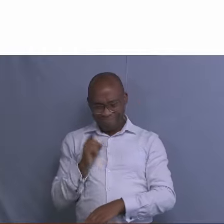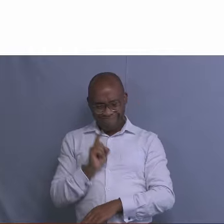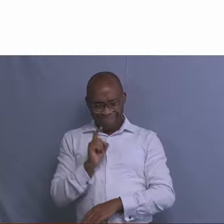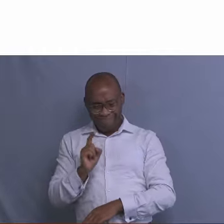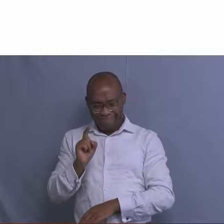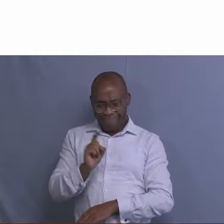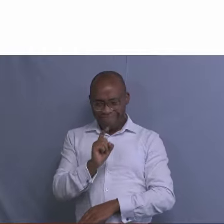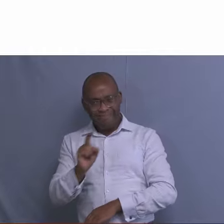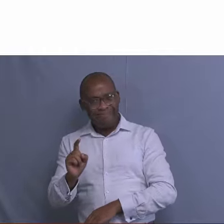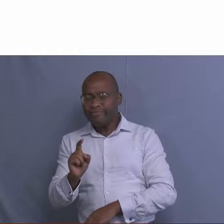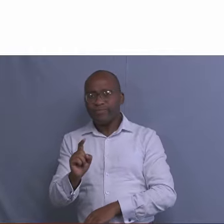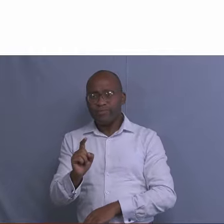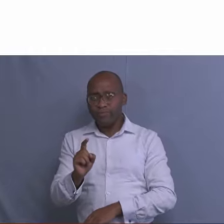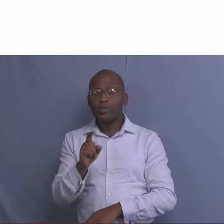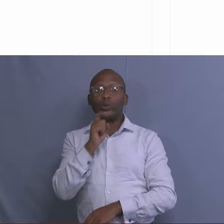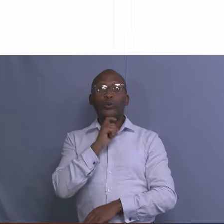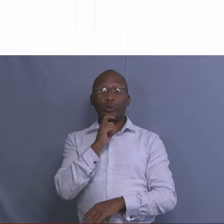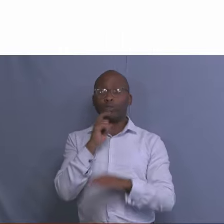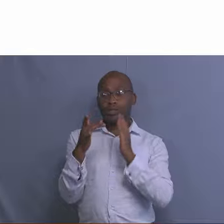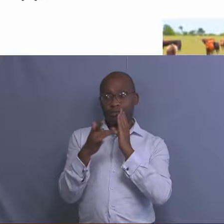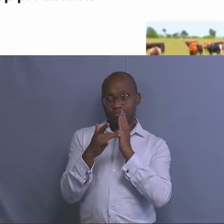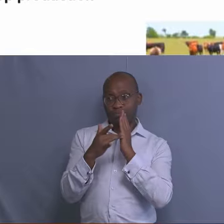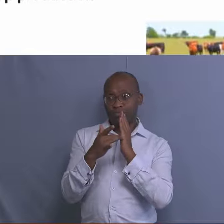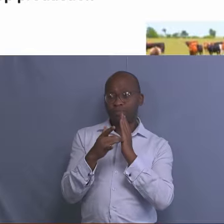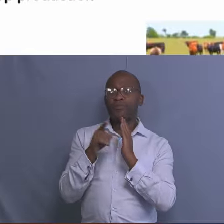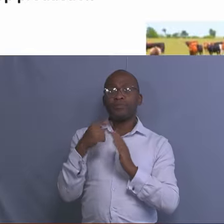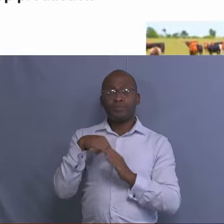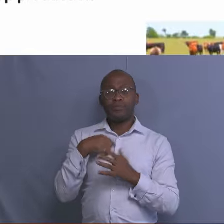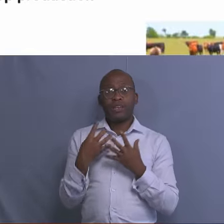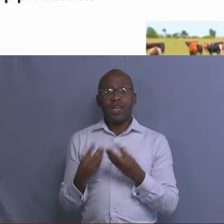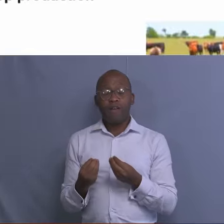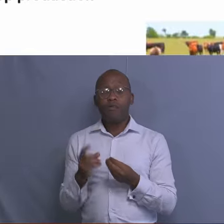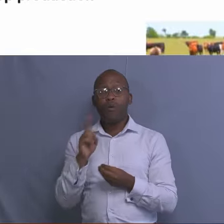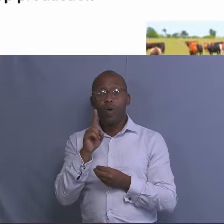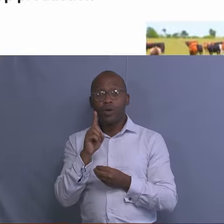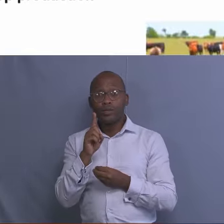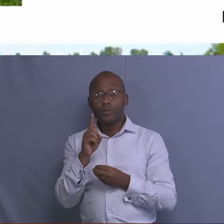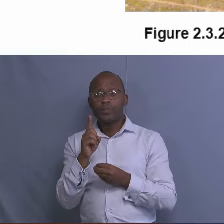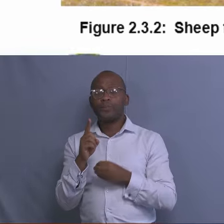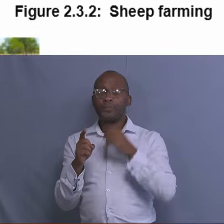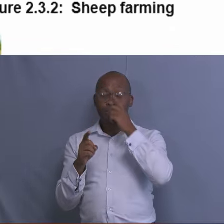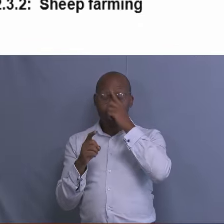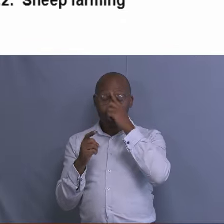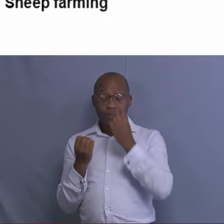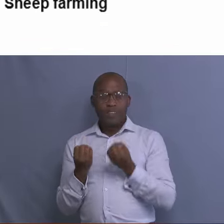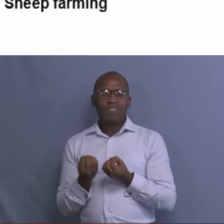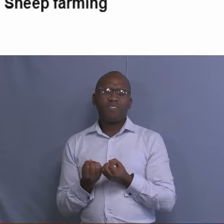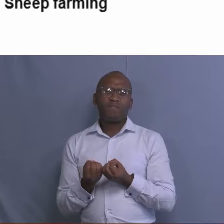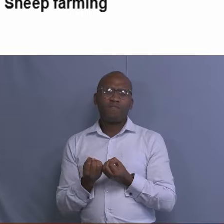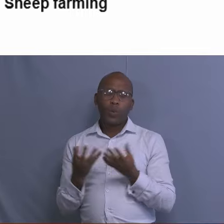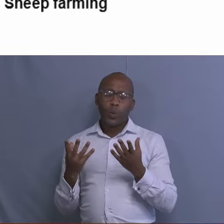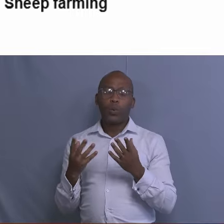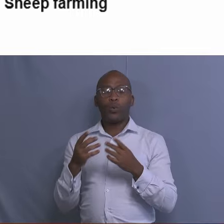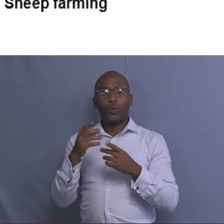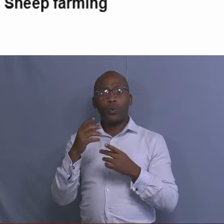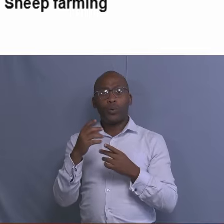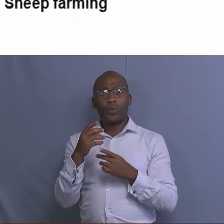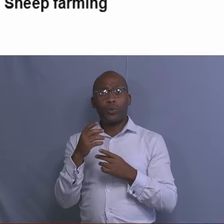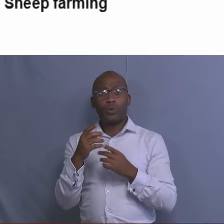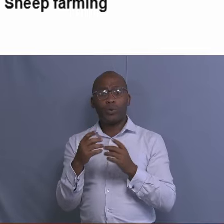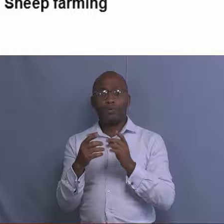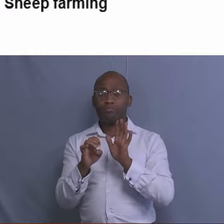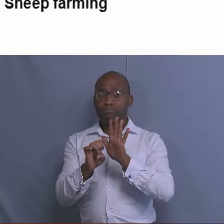we have a few examples that are shown in the picture, the 3 pictures that you can see